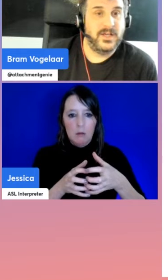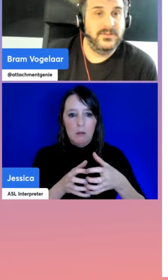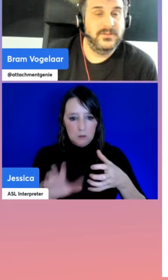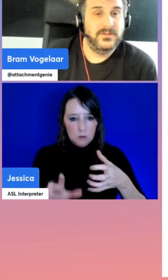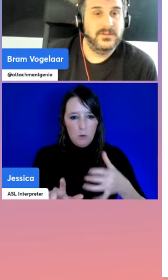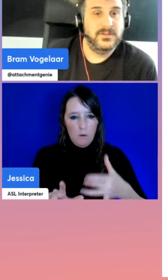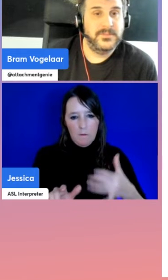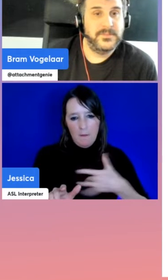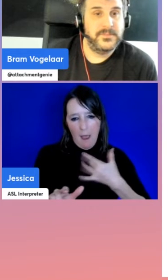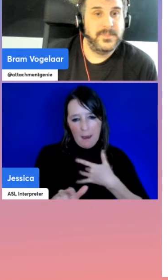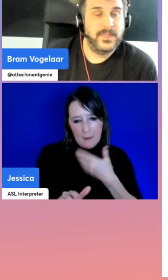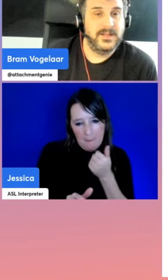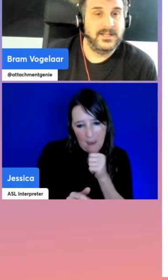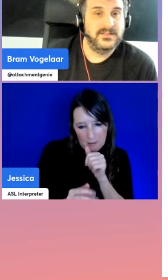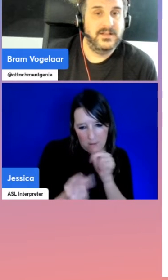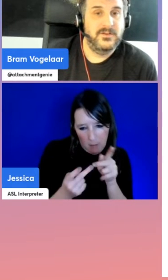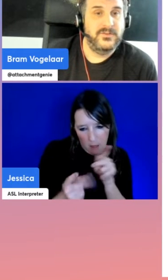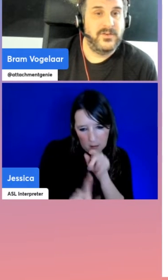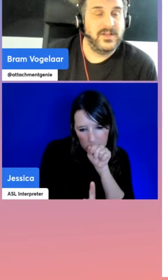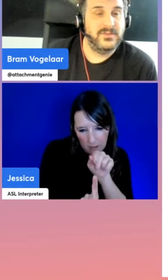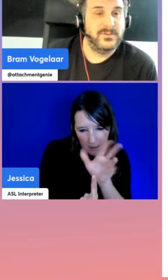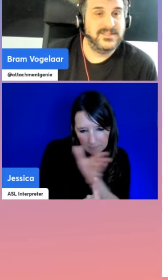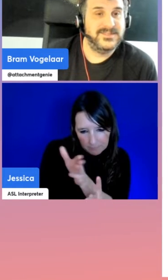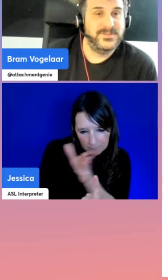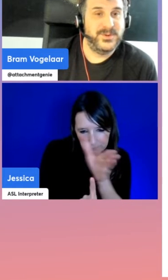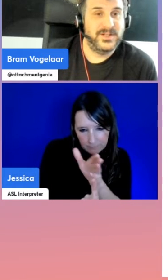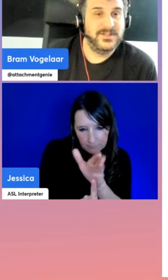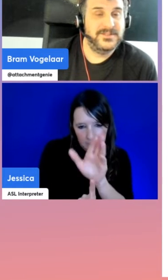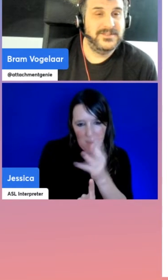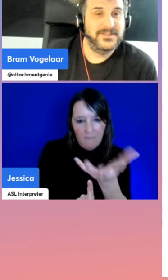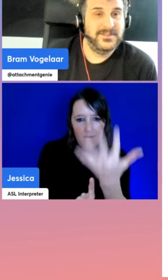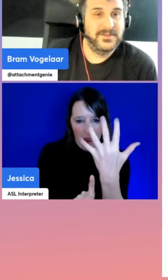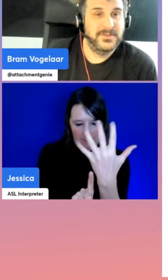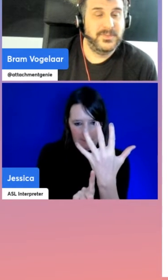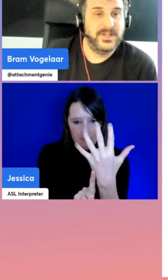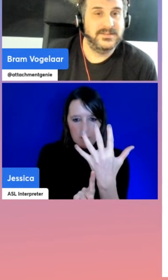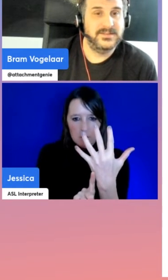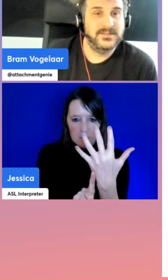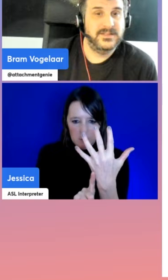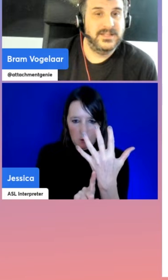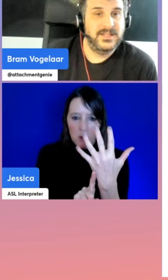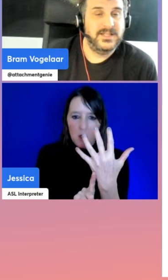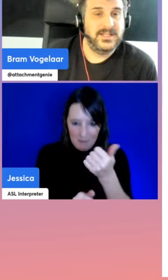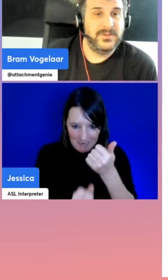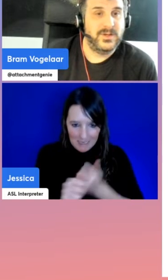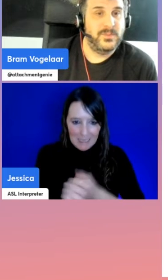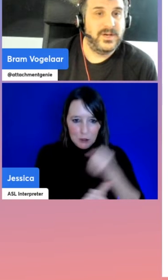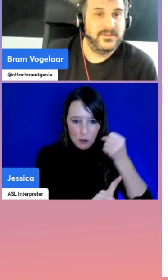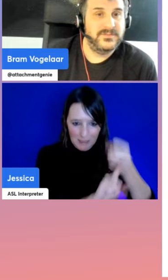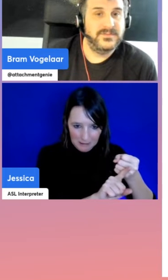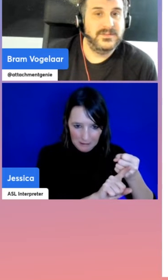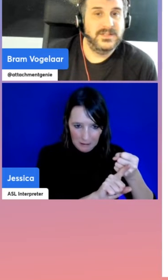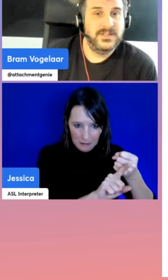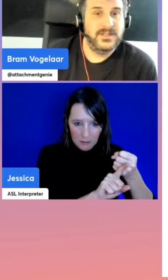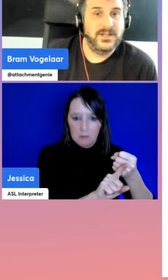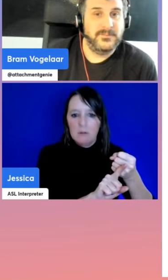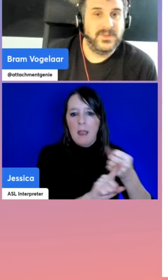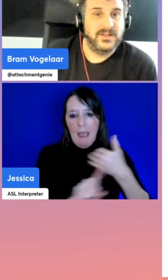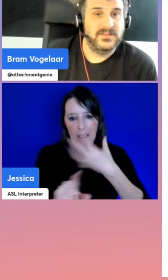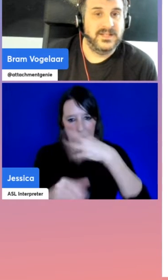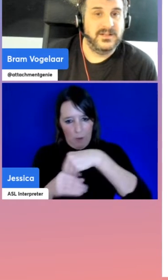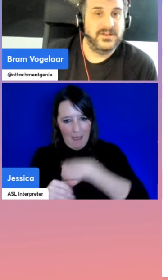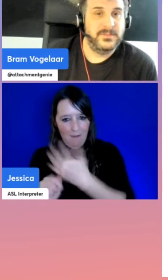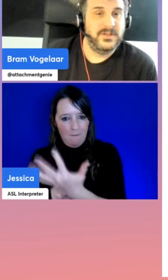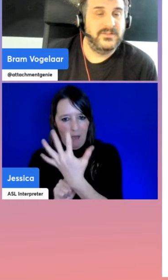about 5. And that's 5 requests per instance. If we go above,